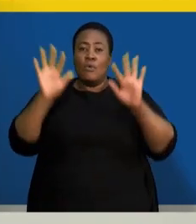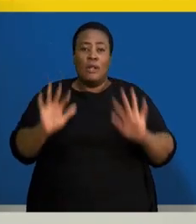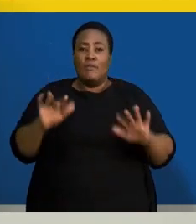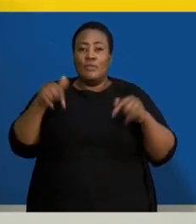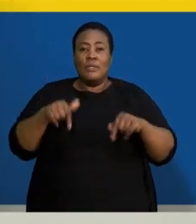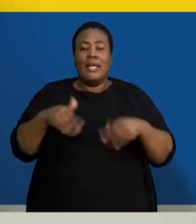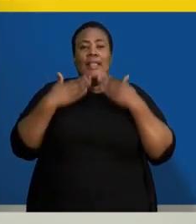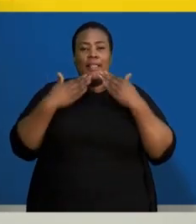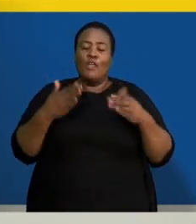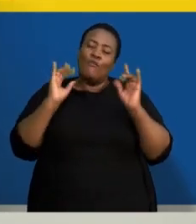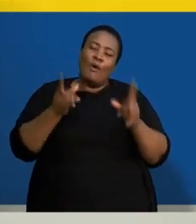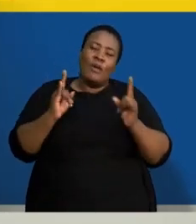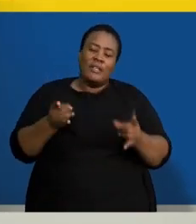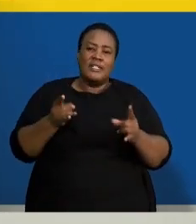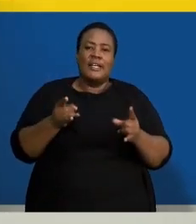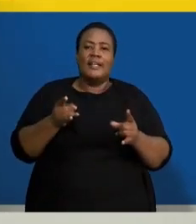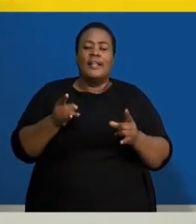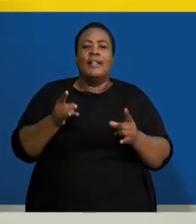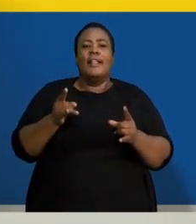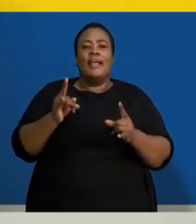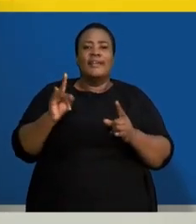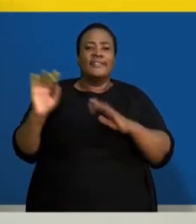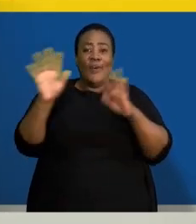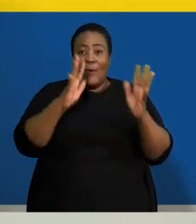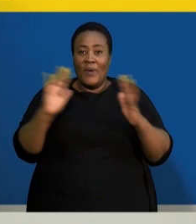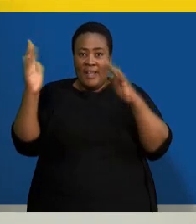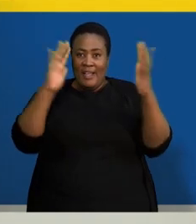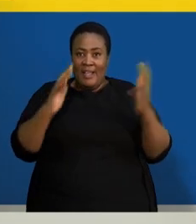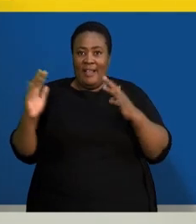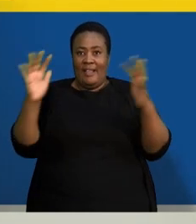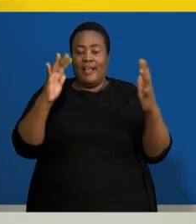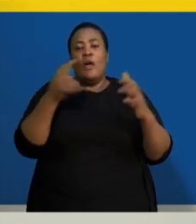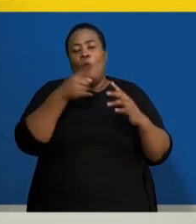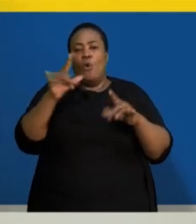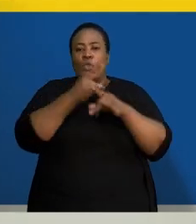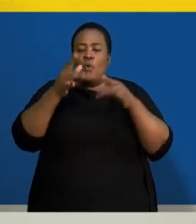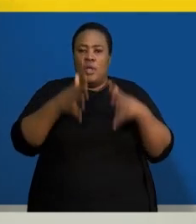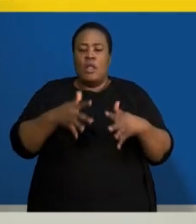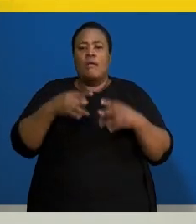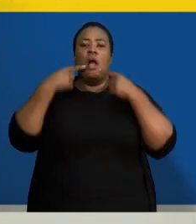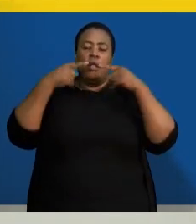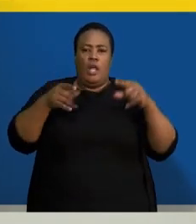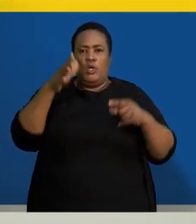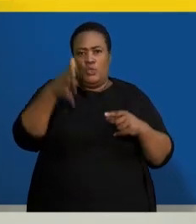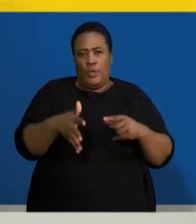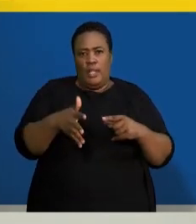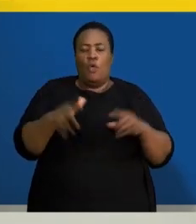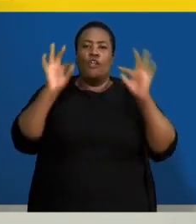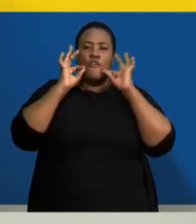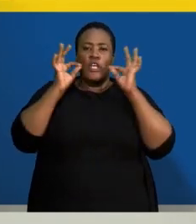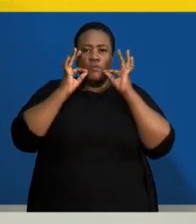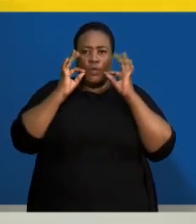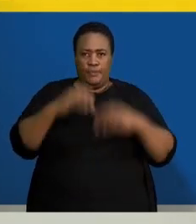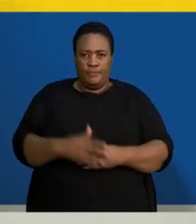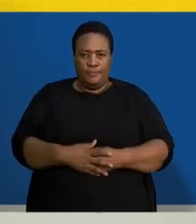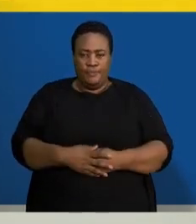much for tuning in. And a shout out to all of our winners who will be announced after the show on the Was a Matrix Facebook page.